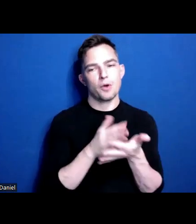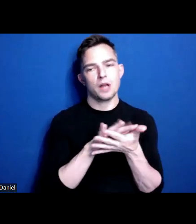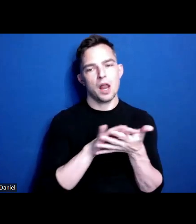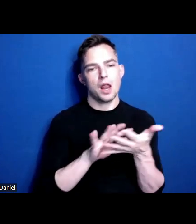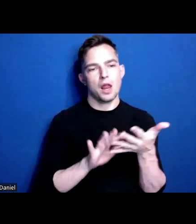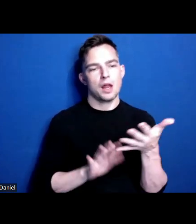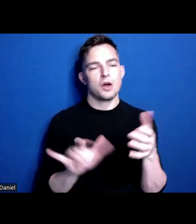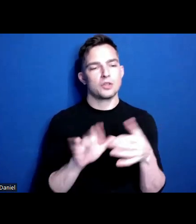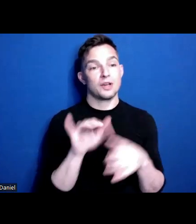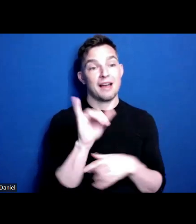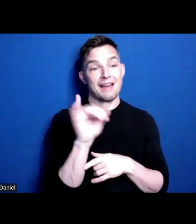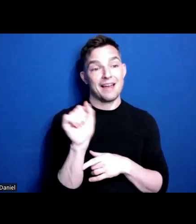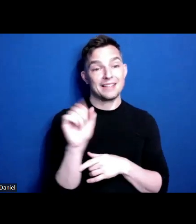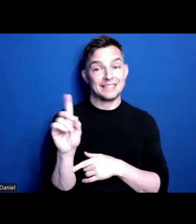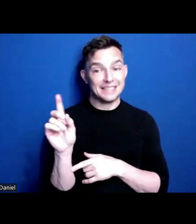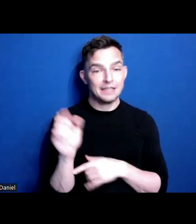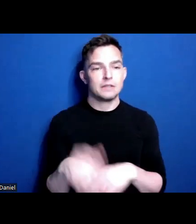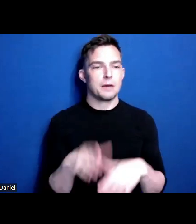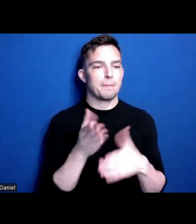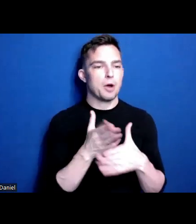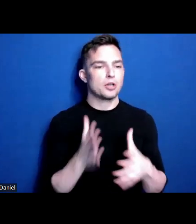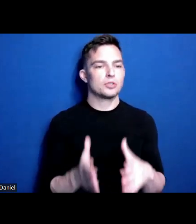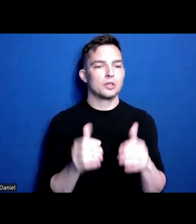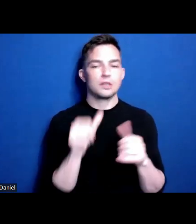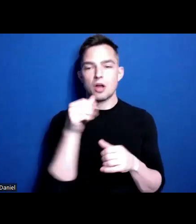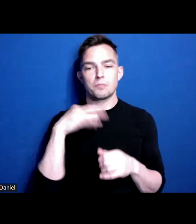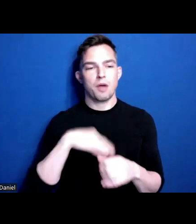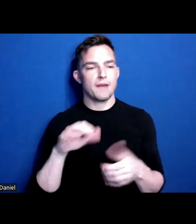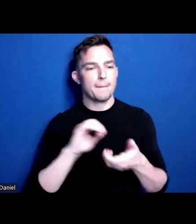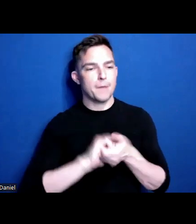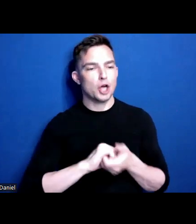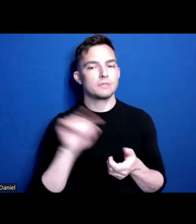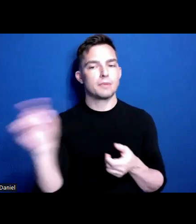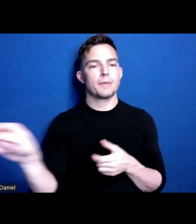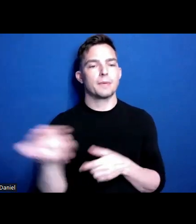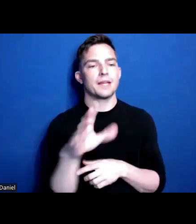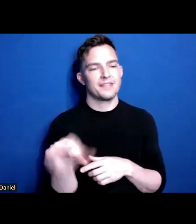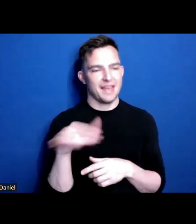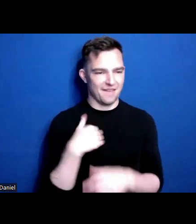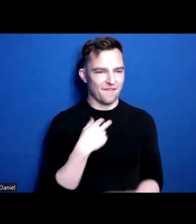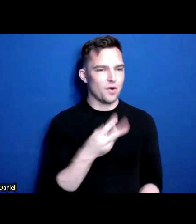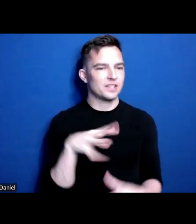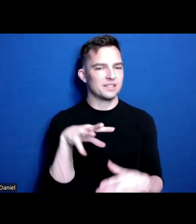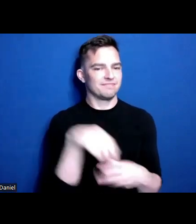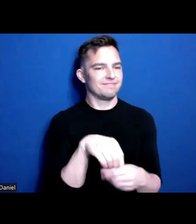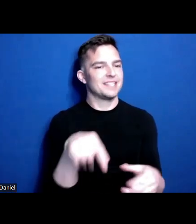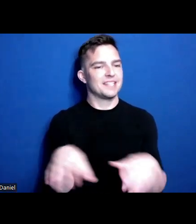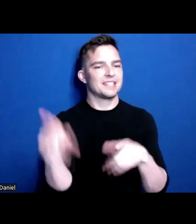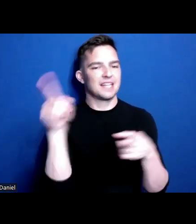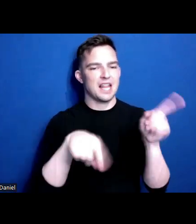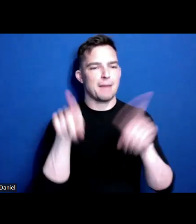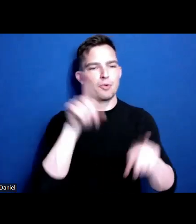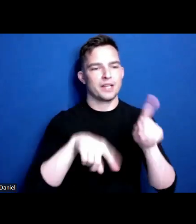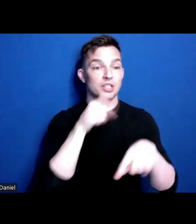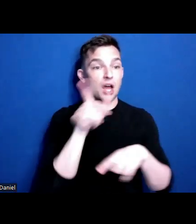our ISDs and partners, our nonprofit partners, really have a voice in this collaboration. Not only a voice,